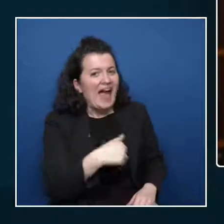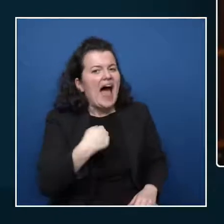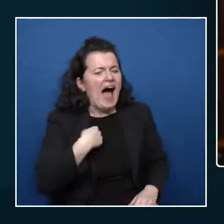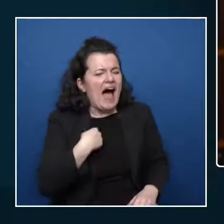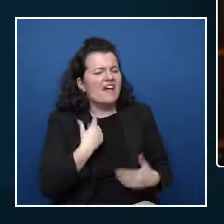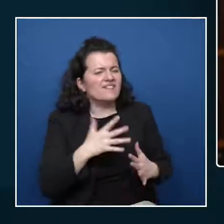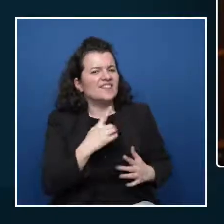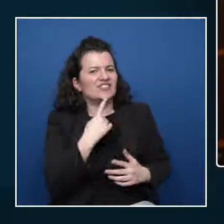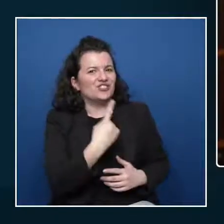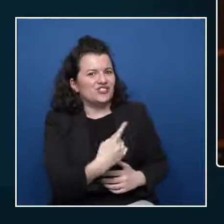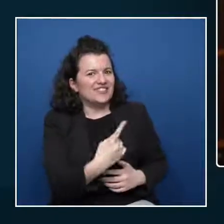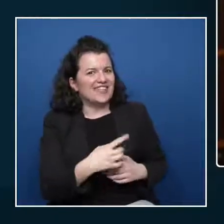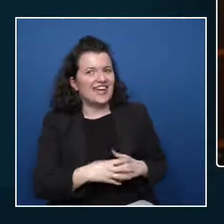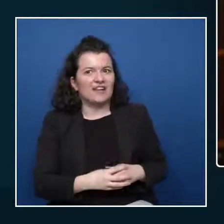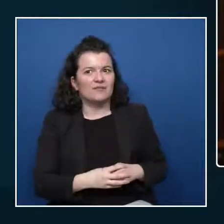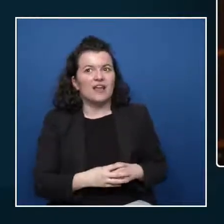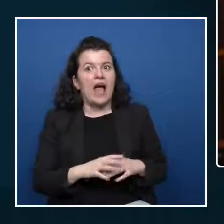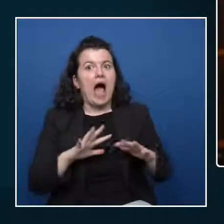time on